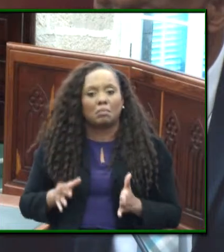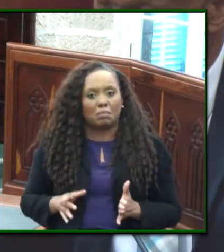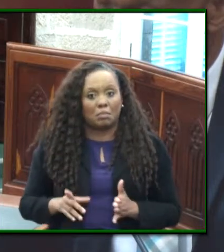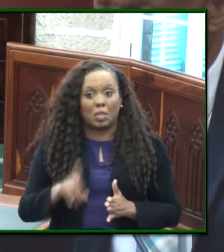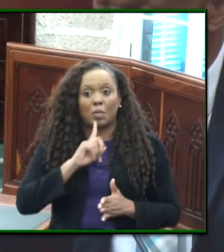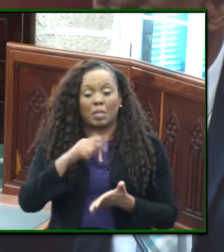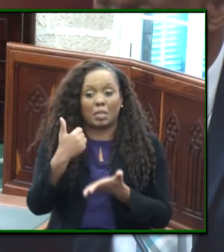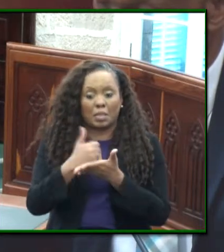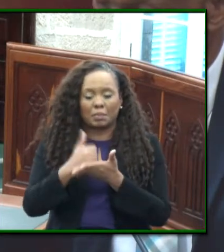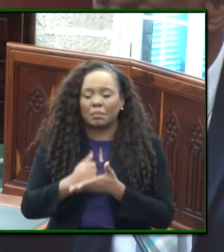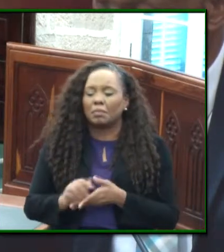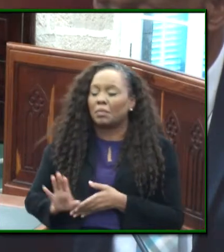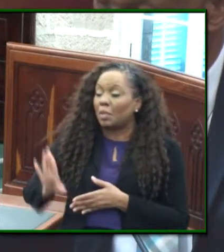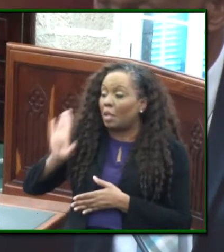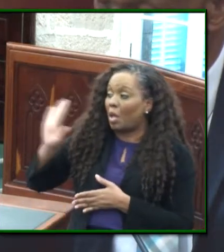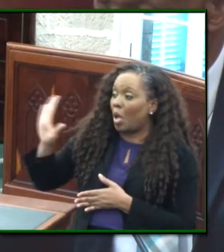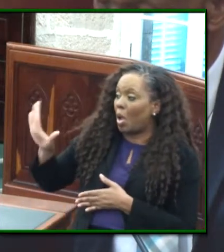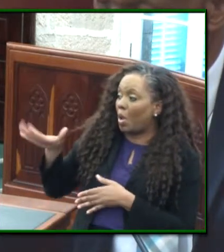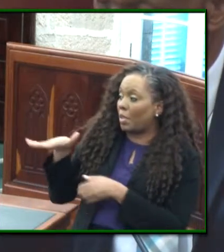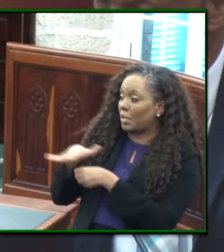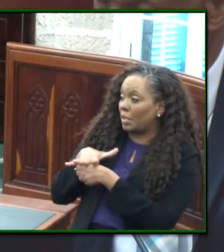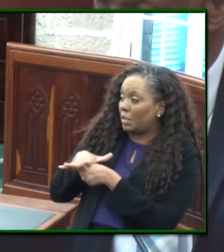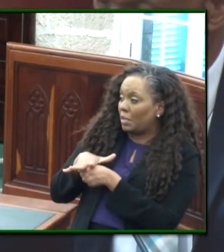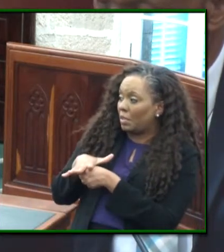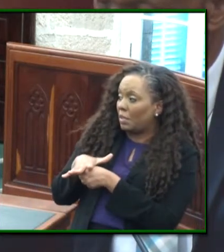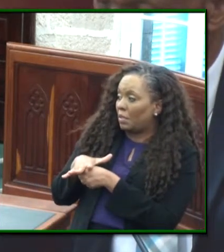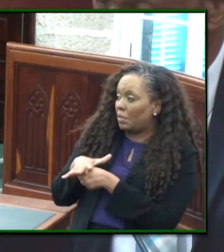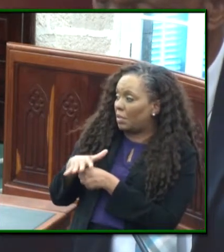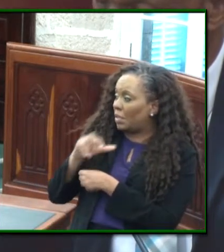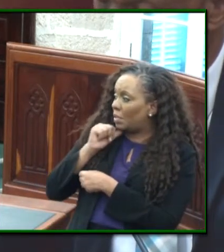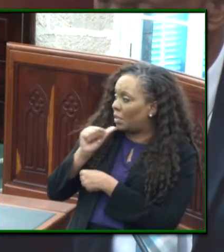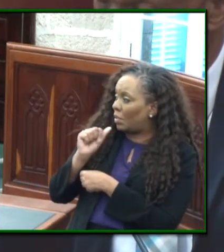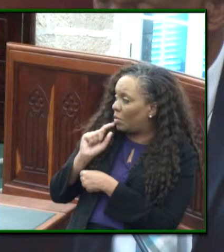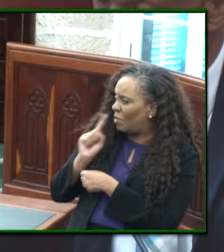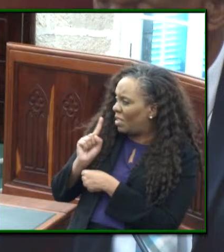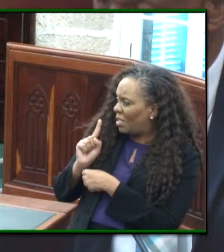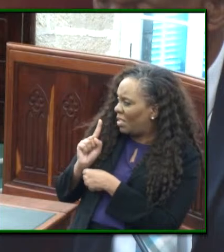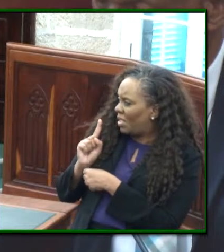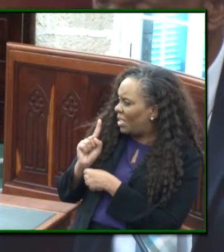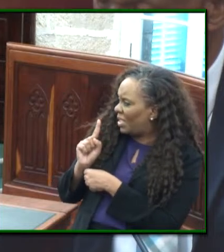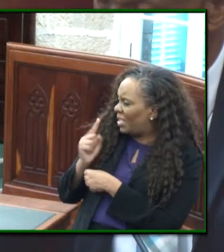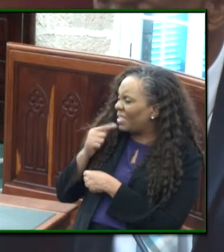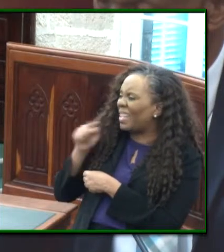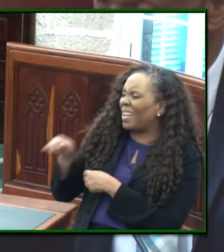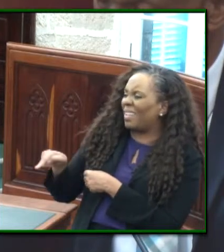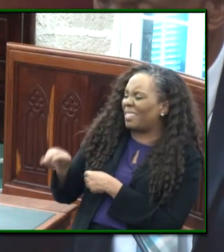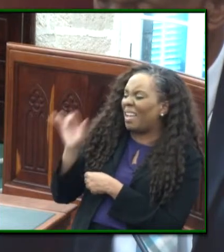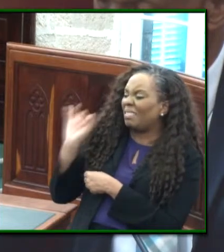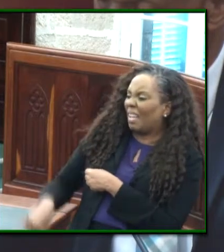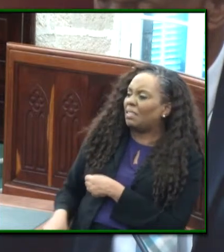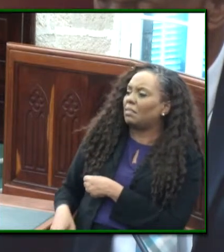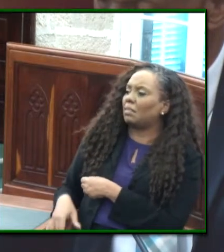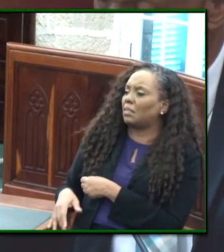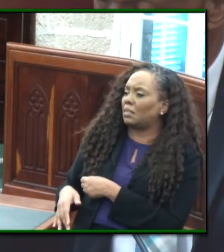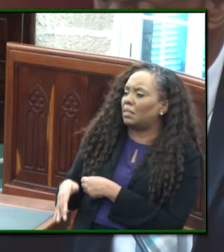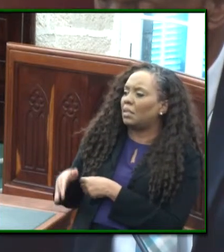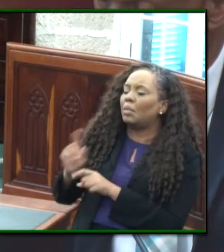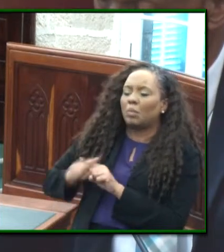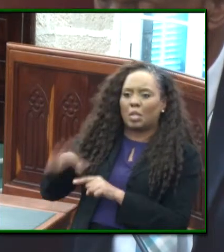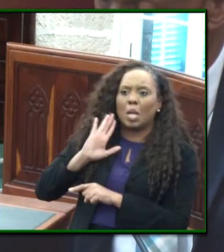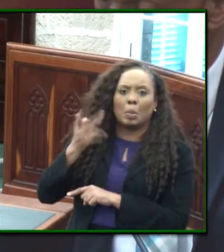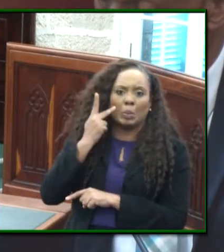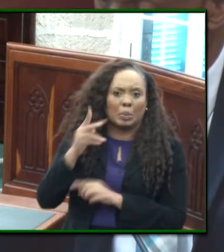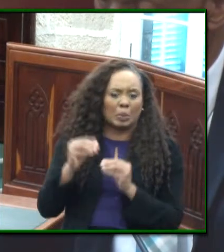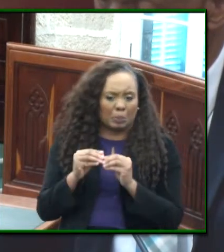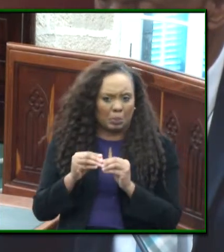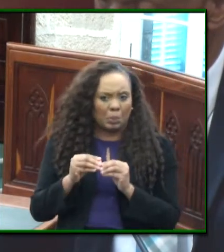your constituency has not been singled out, and we can expect that we will see many more CCTV